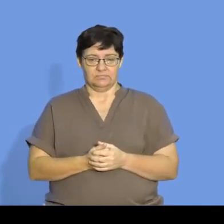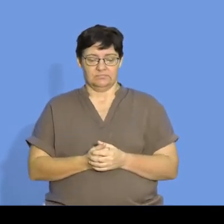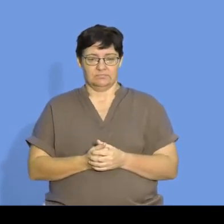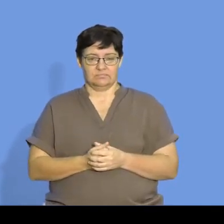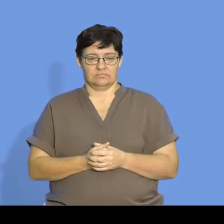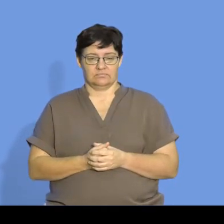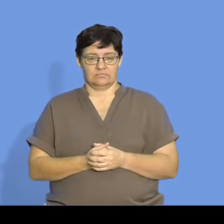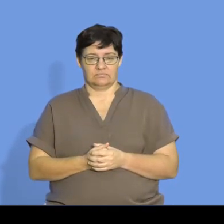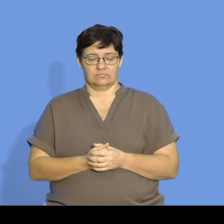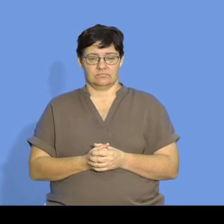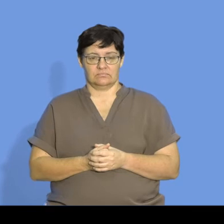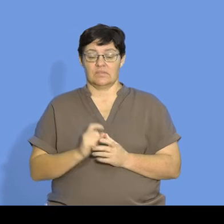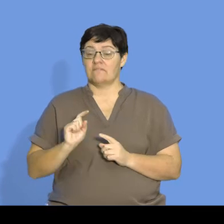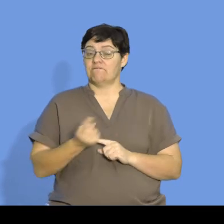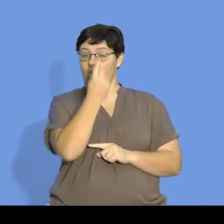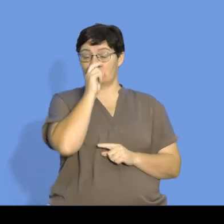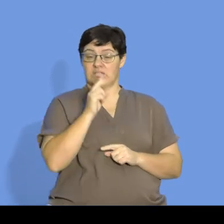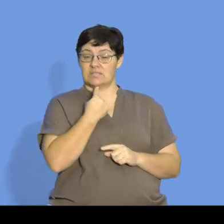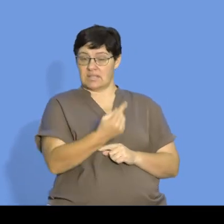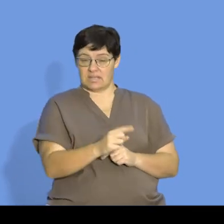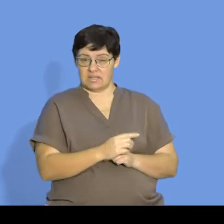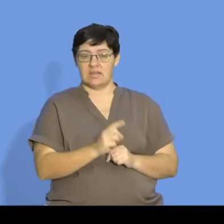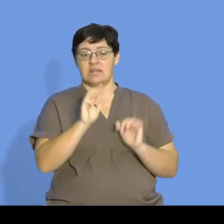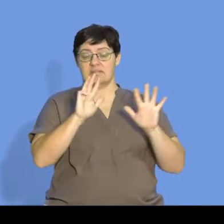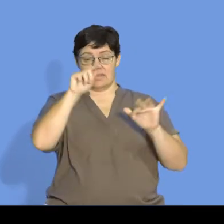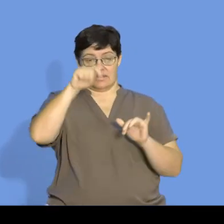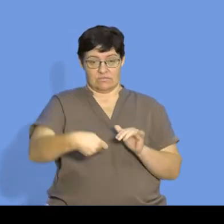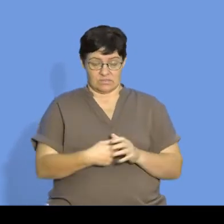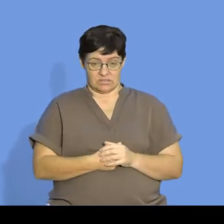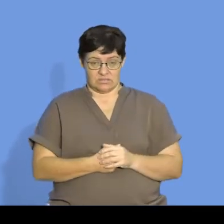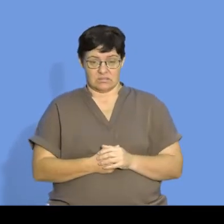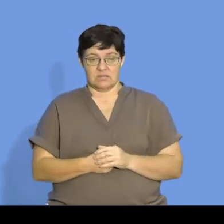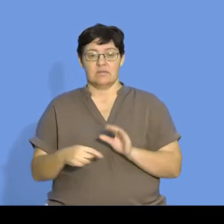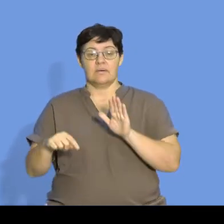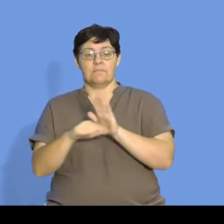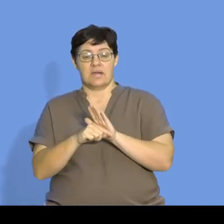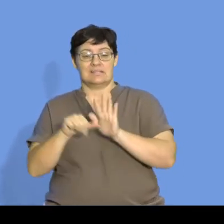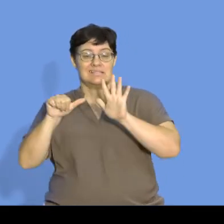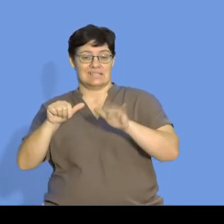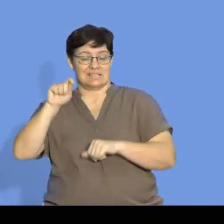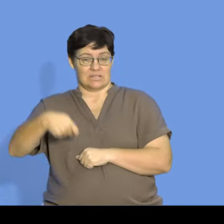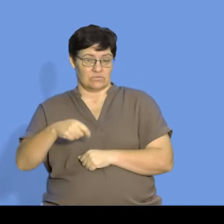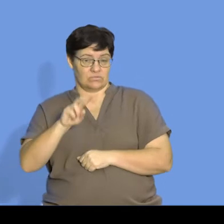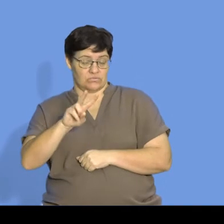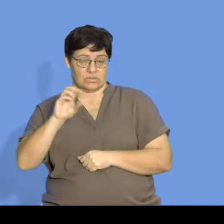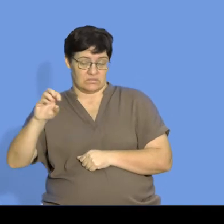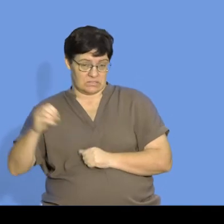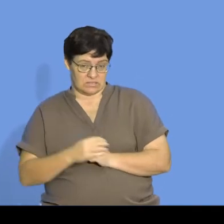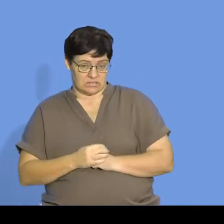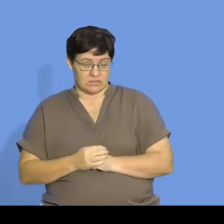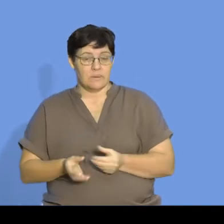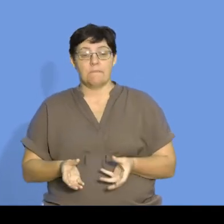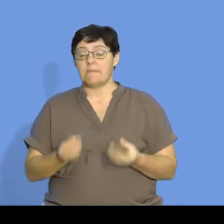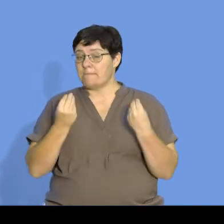that. Here we go. Firstly, we said, take your 9,000 minus your